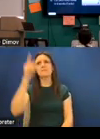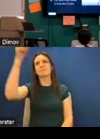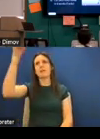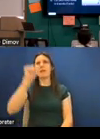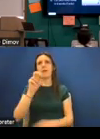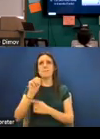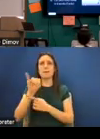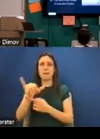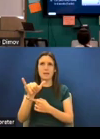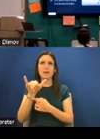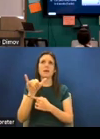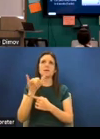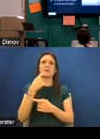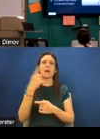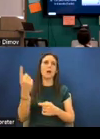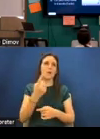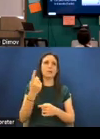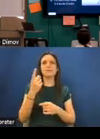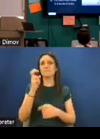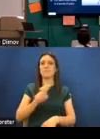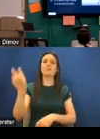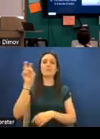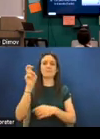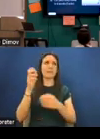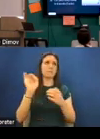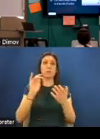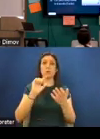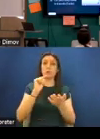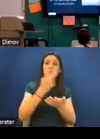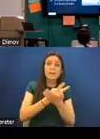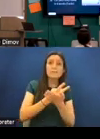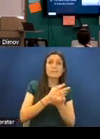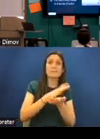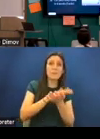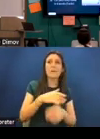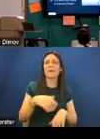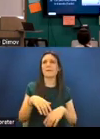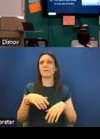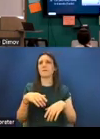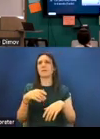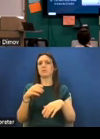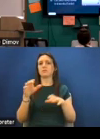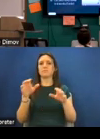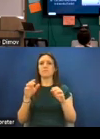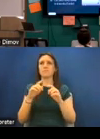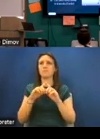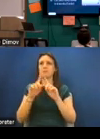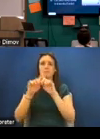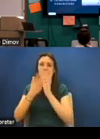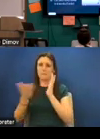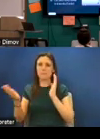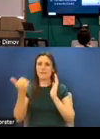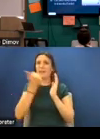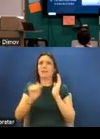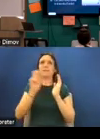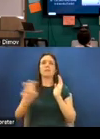just always like to be adventurous, whether it's like going to grad school in my late 40s, that was a big adventure, or just any other